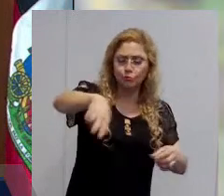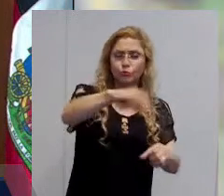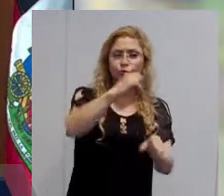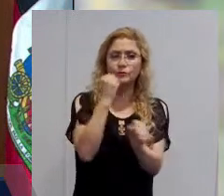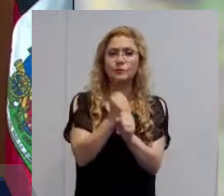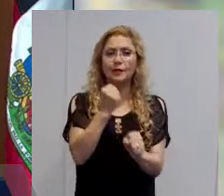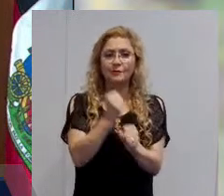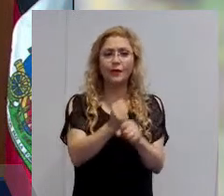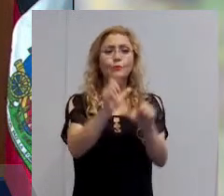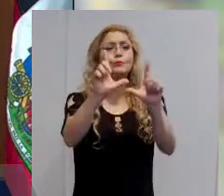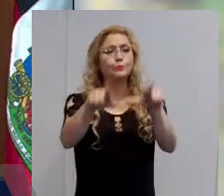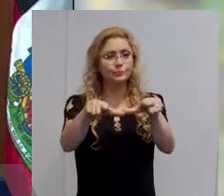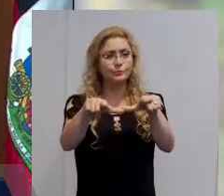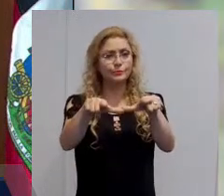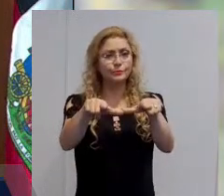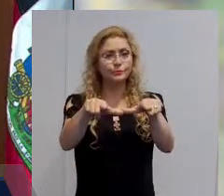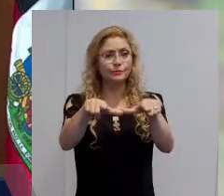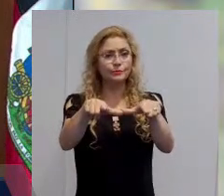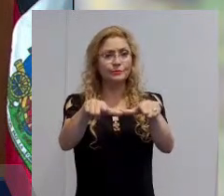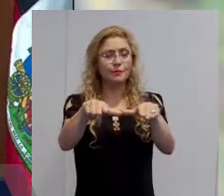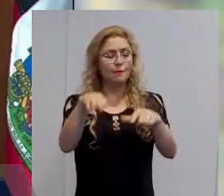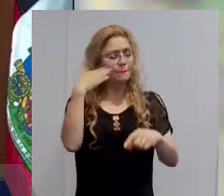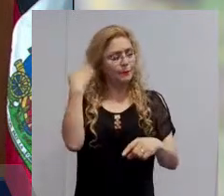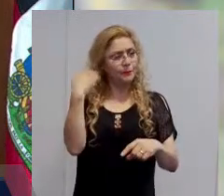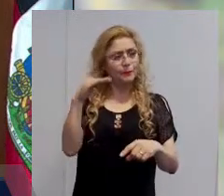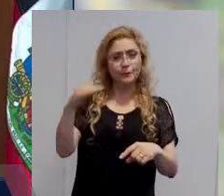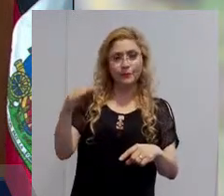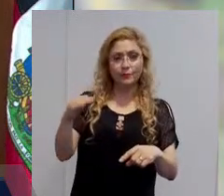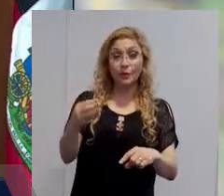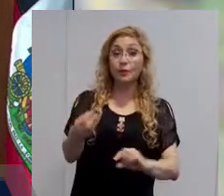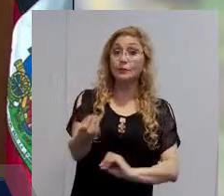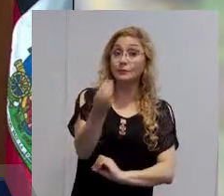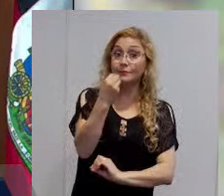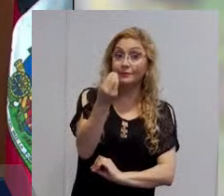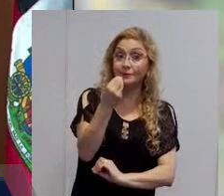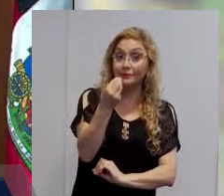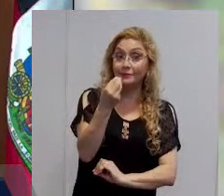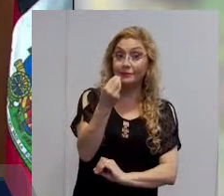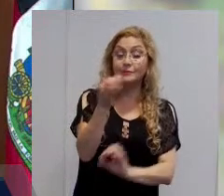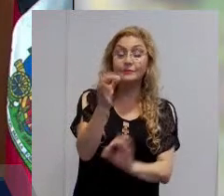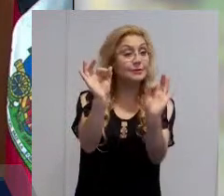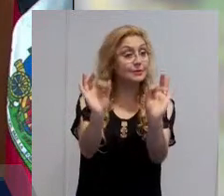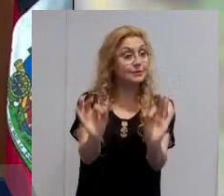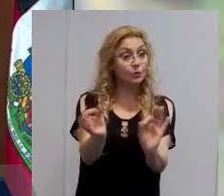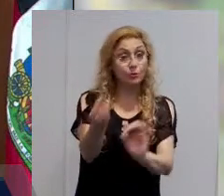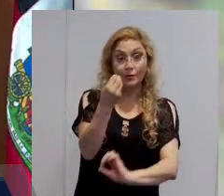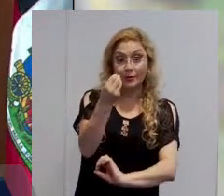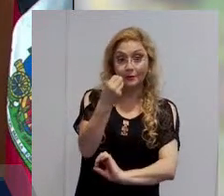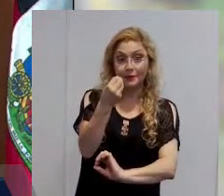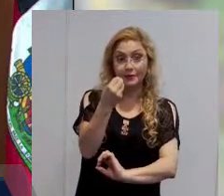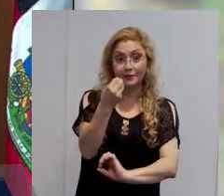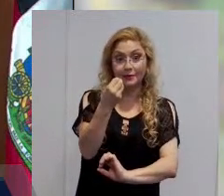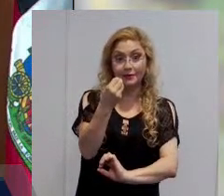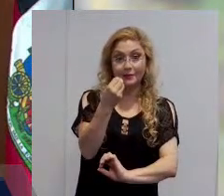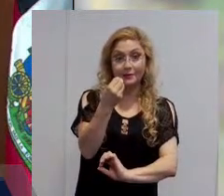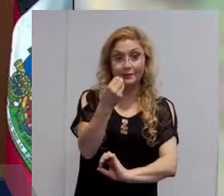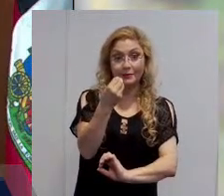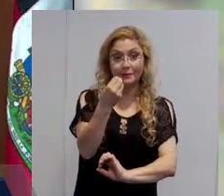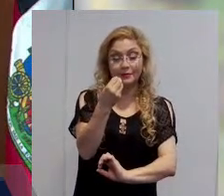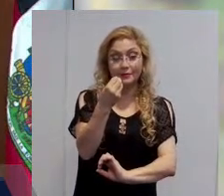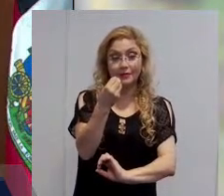truly working in a sector that is vital: food, food security,